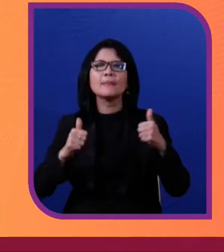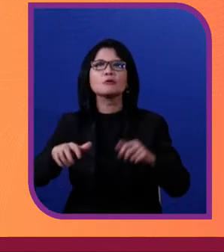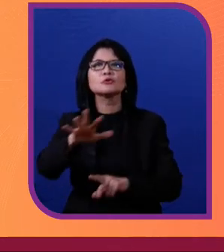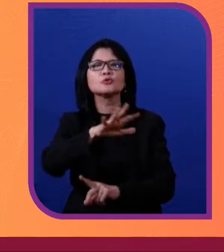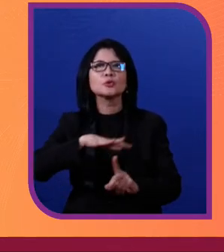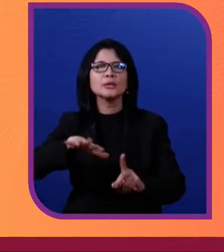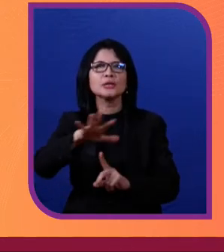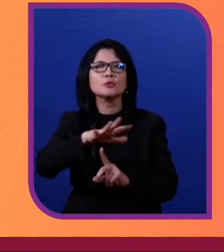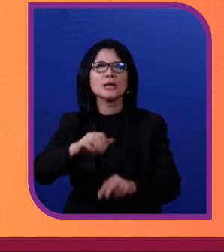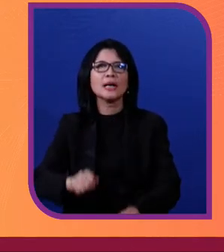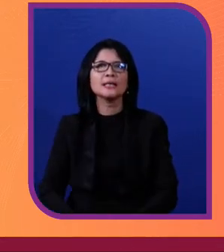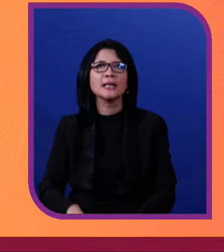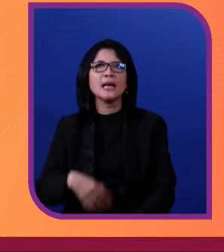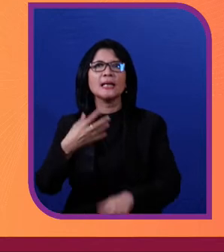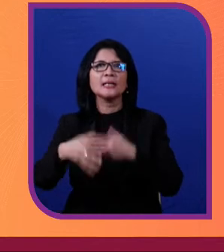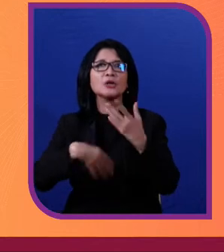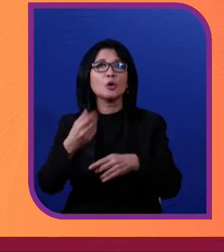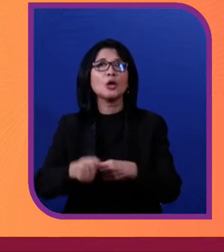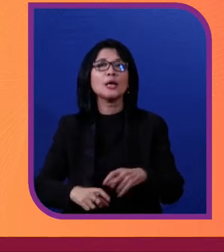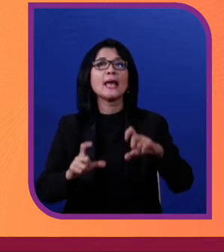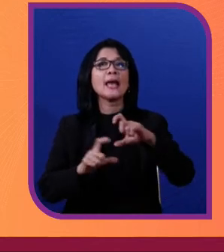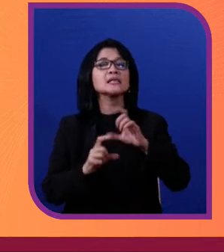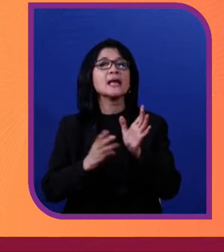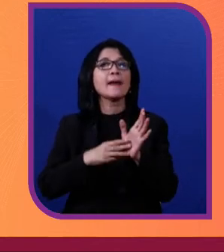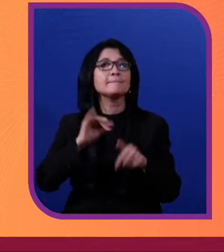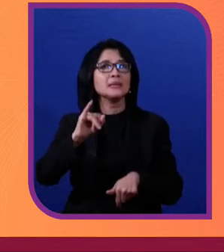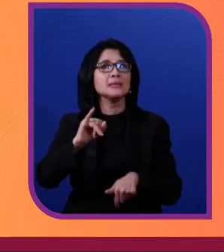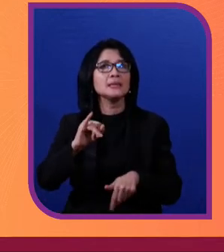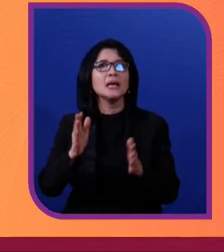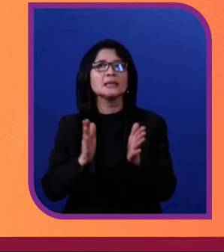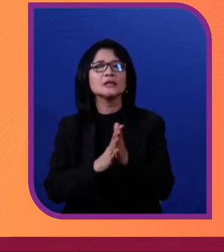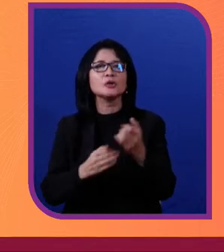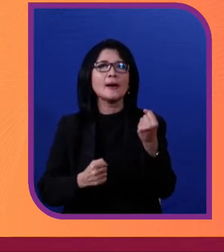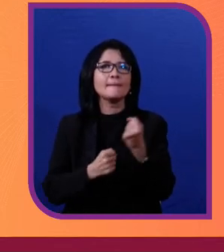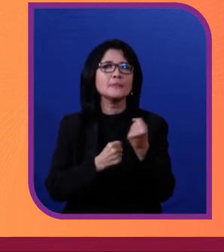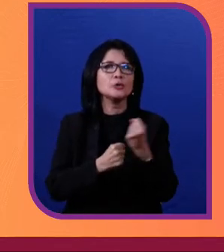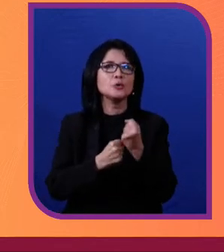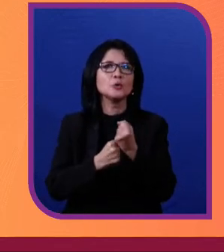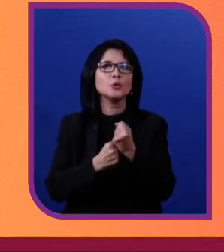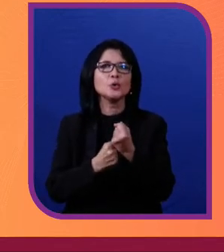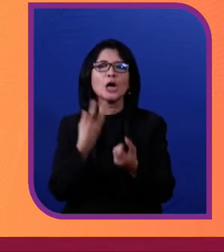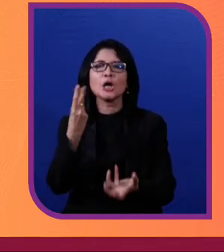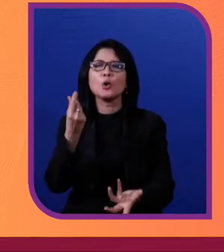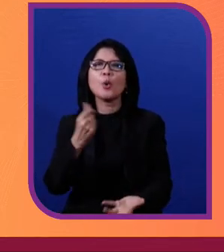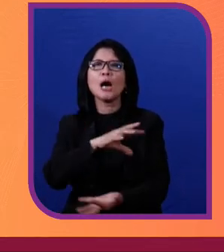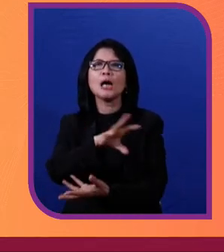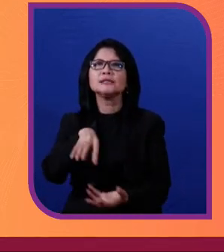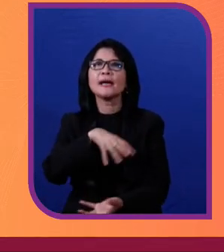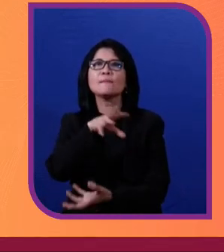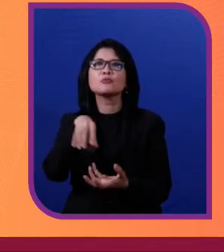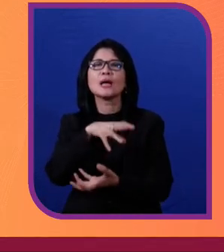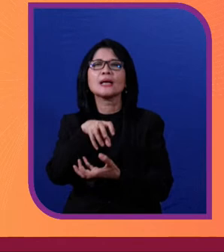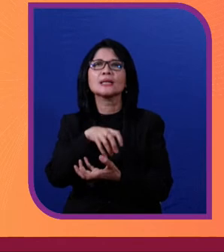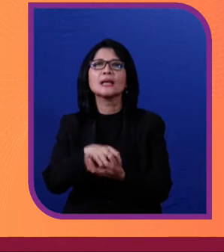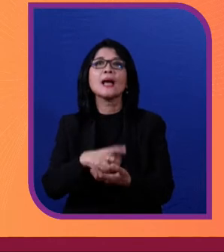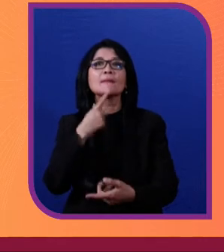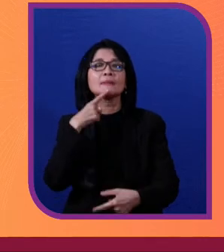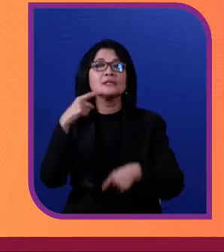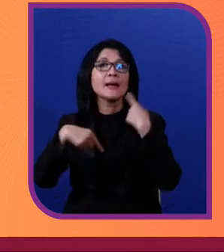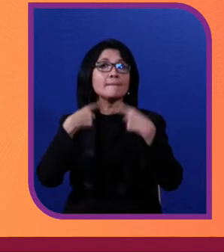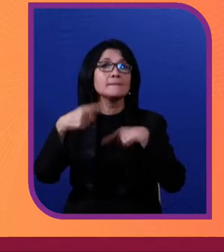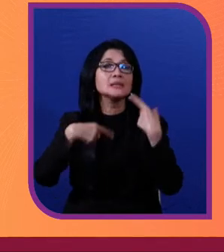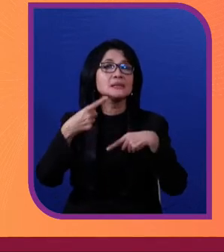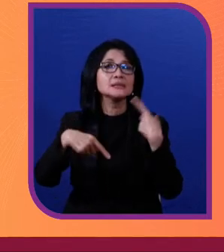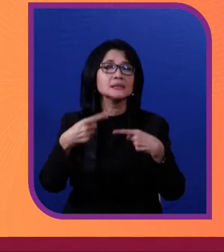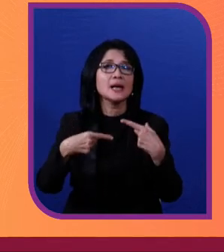supporting credit Finance wujud please explain Edition Alvin and skills that can support the Initiative please Ibu